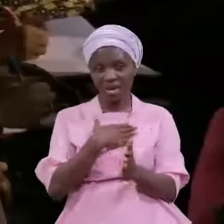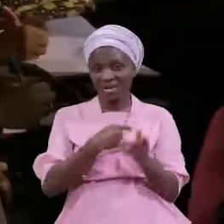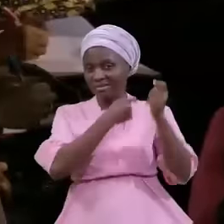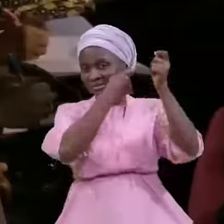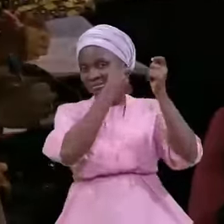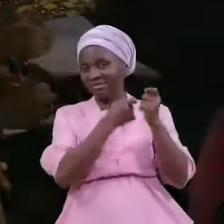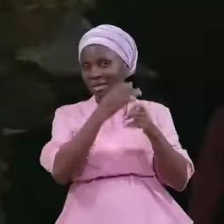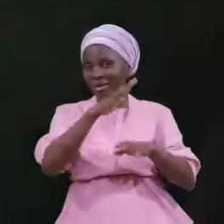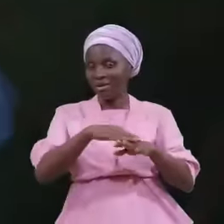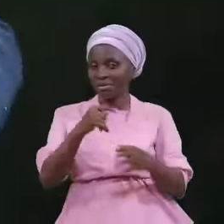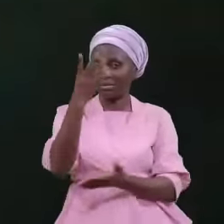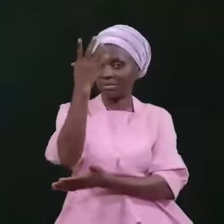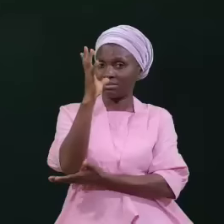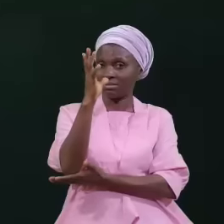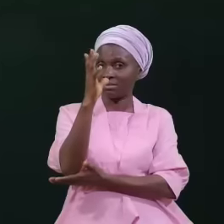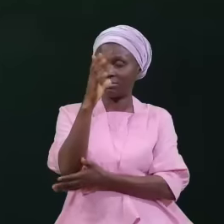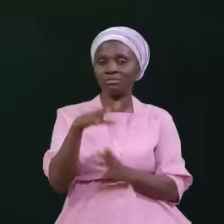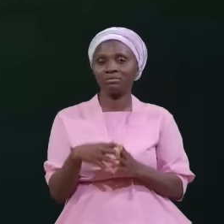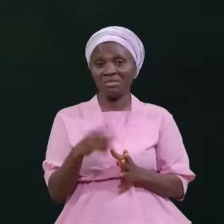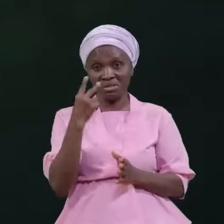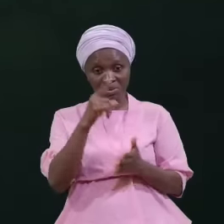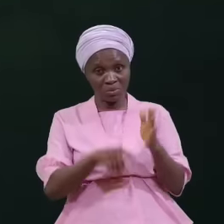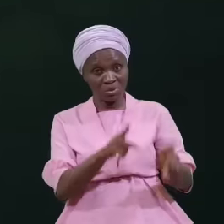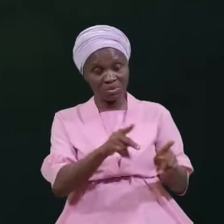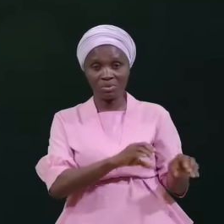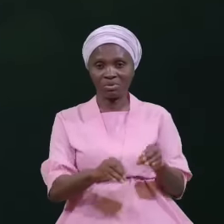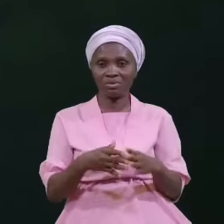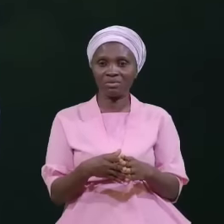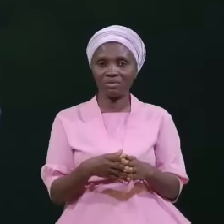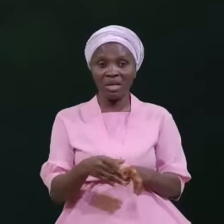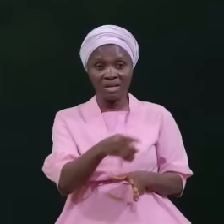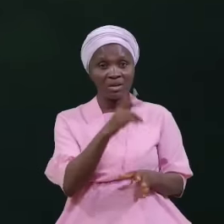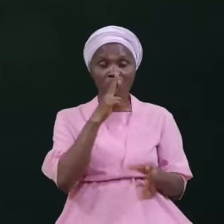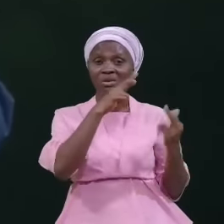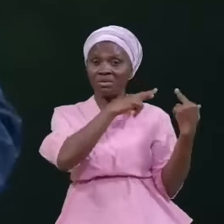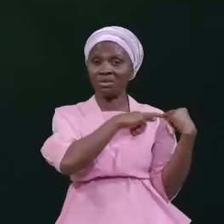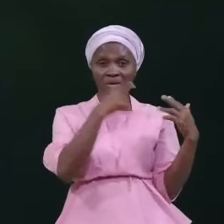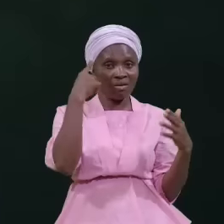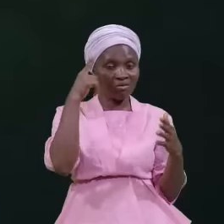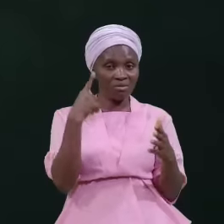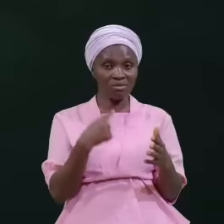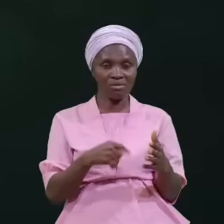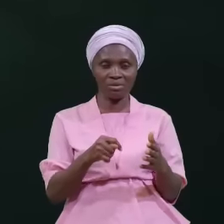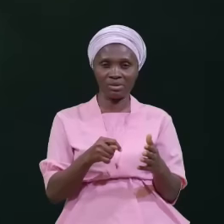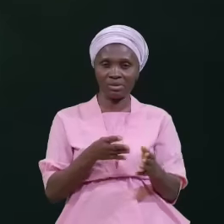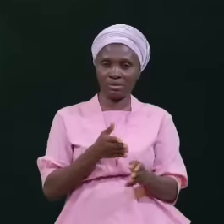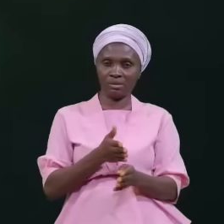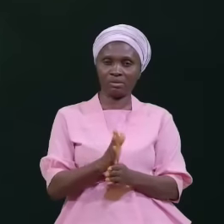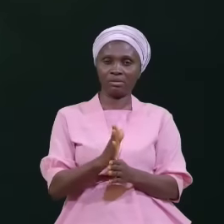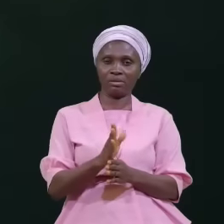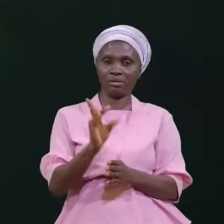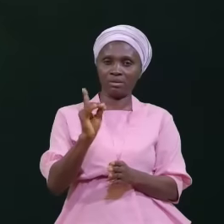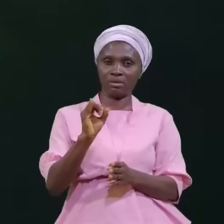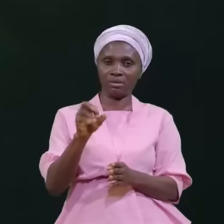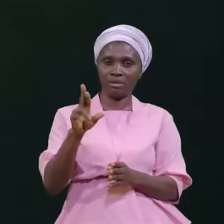tree. Look at what they had done. They were responsible for the direct crucifixion of